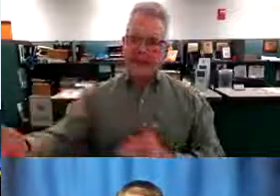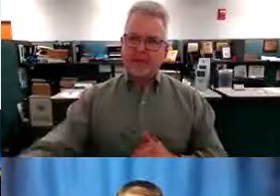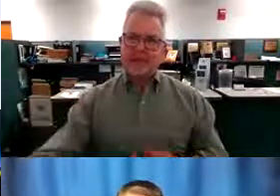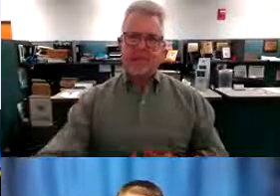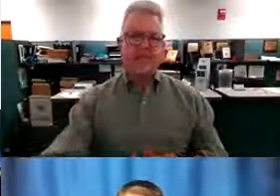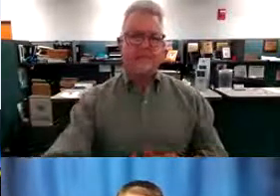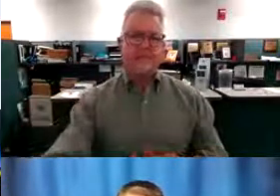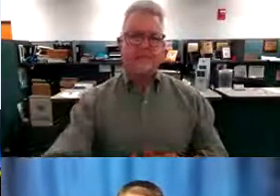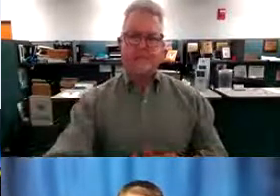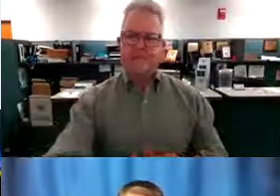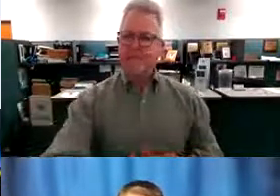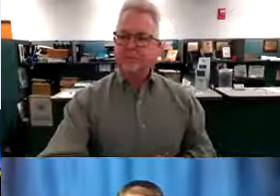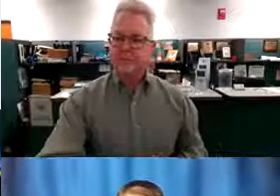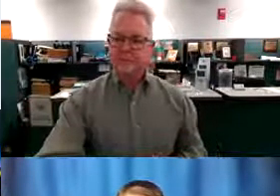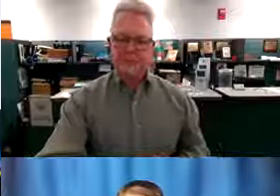Next slide, Bethany.